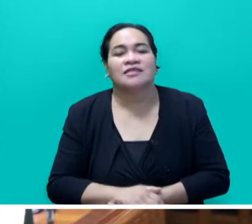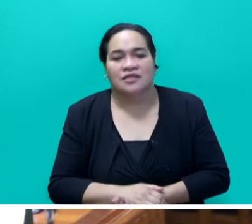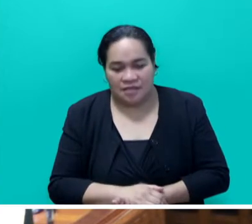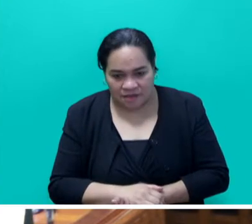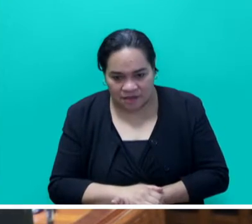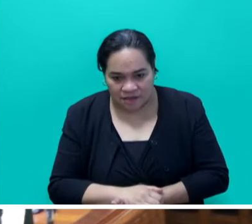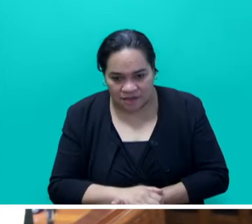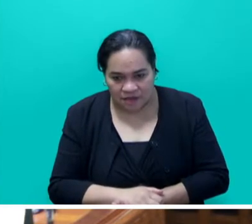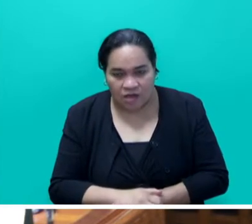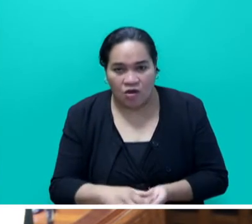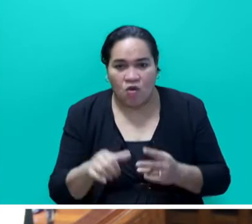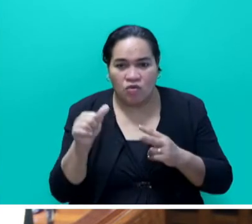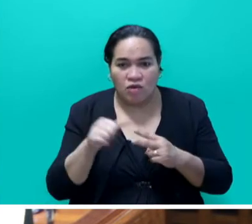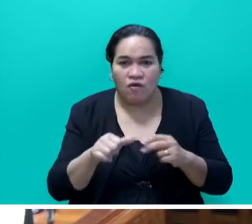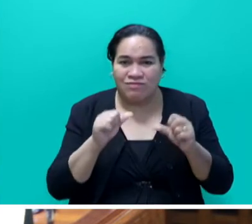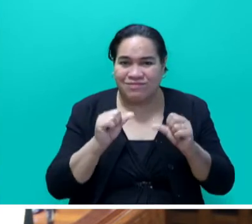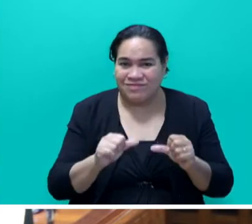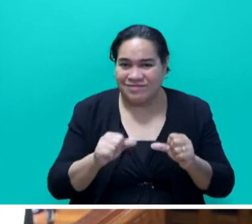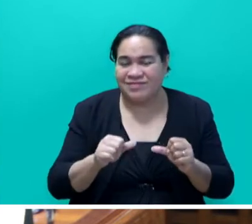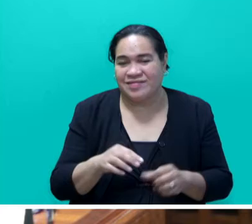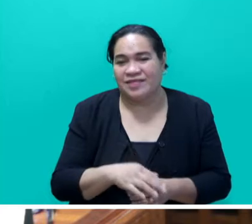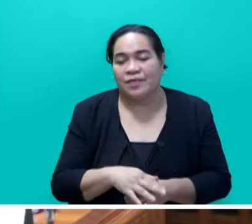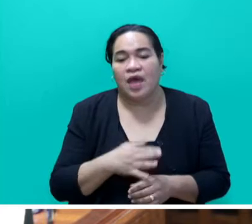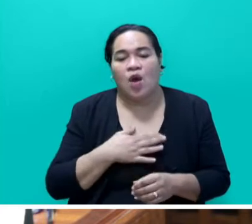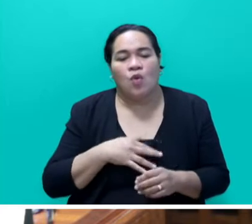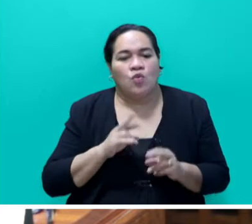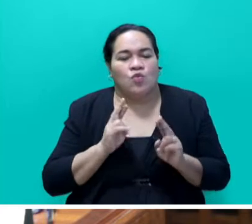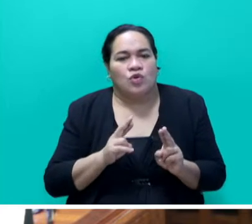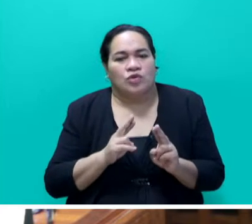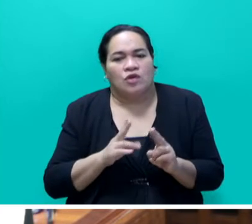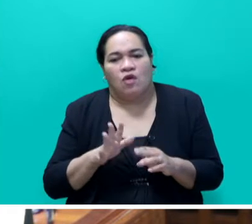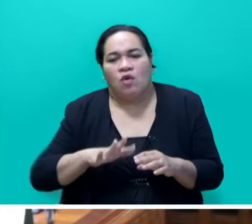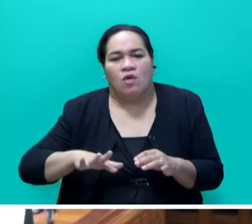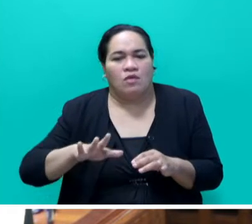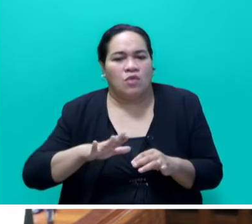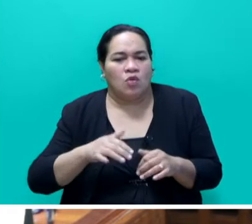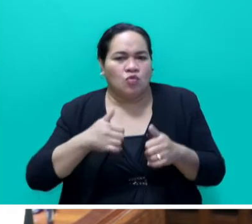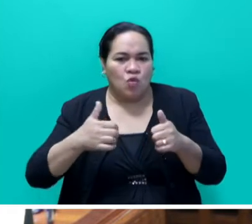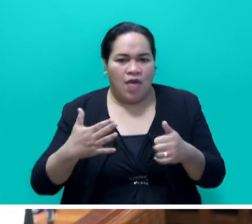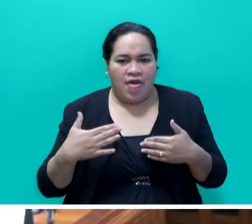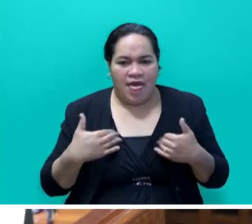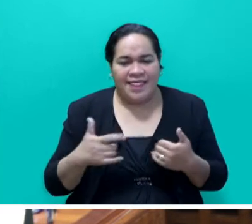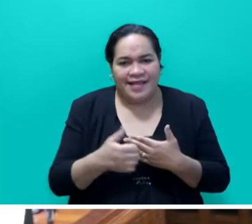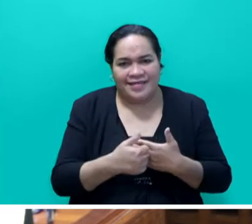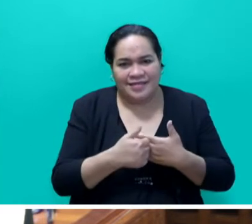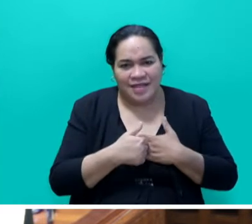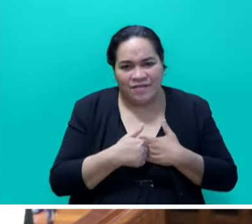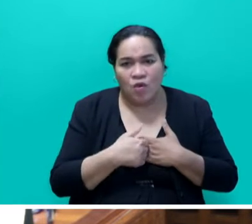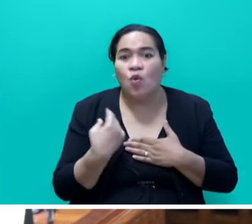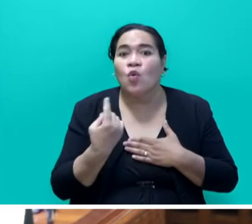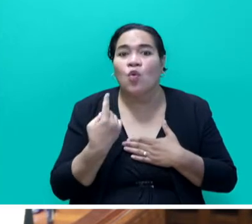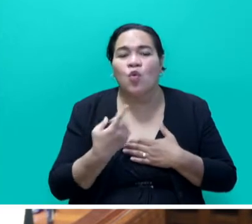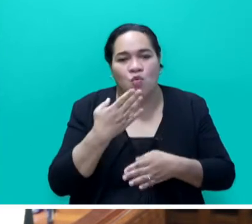And of course, wish good health and safety as well to those that are in the mission fields.